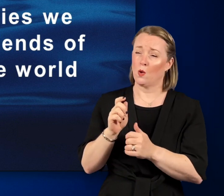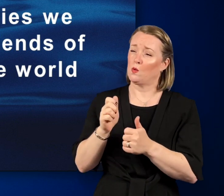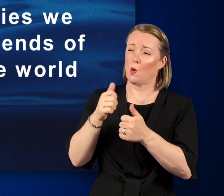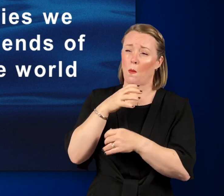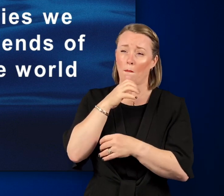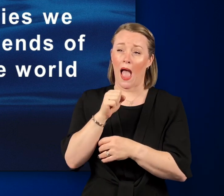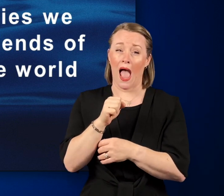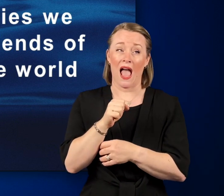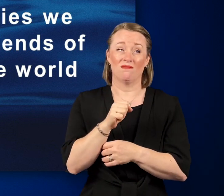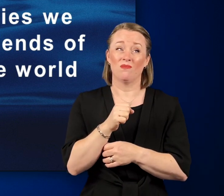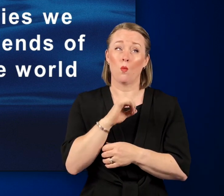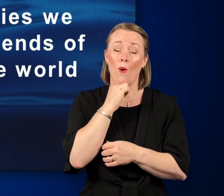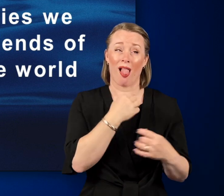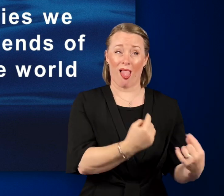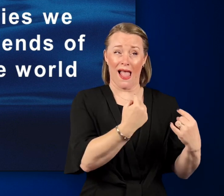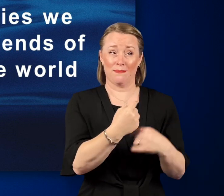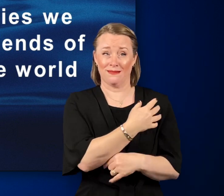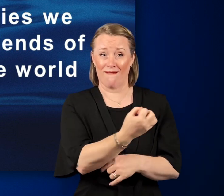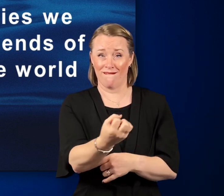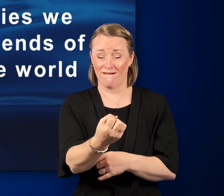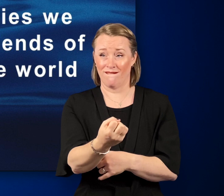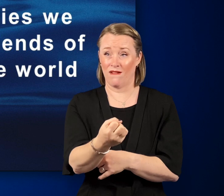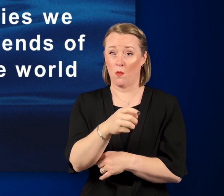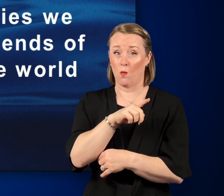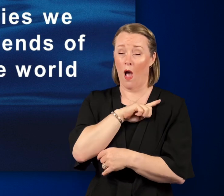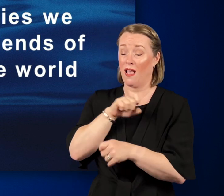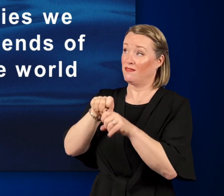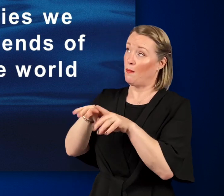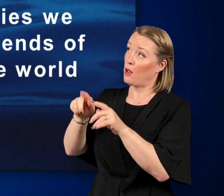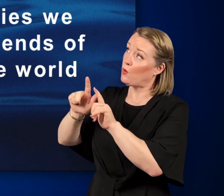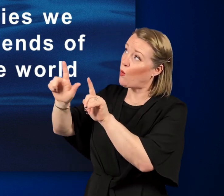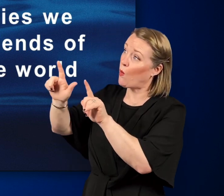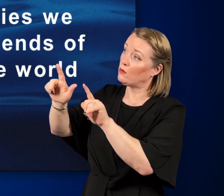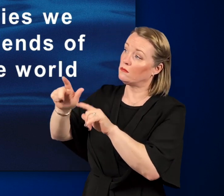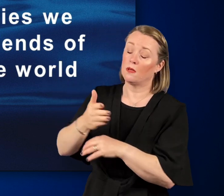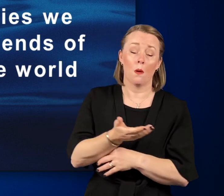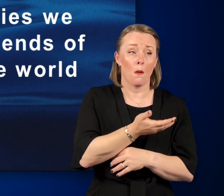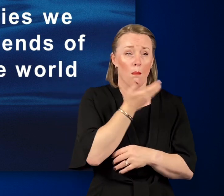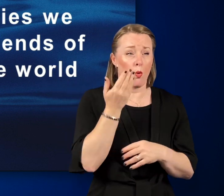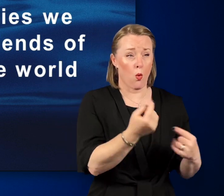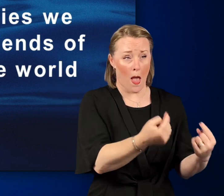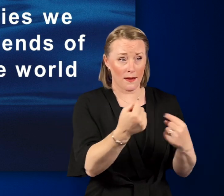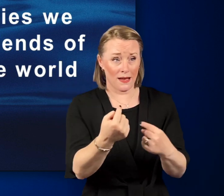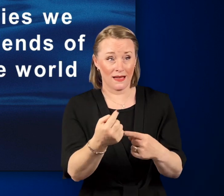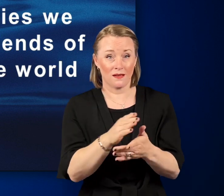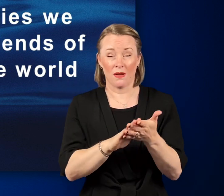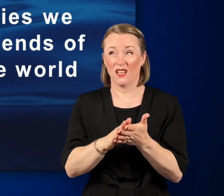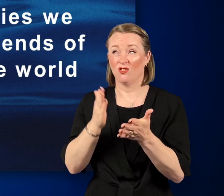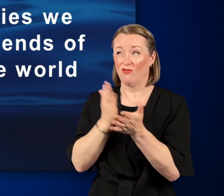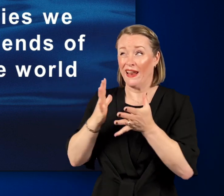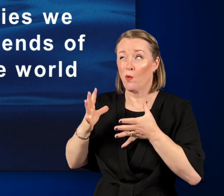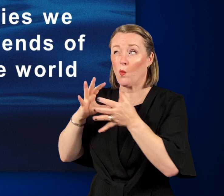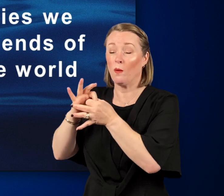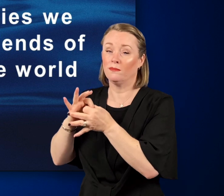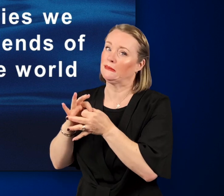his Lord if he did not. If he were without enemies, we might fear that we are not friends of God, for the friendship of the world